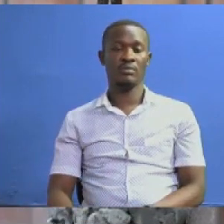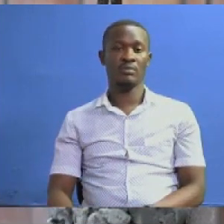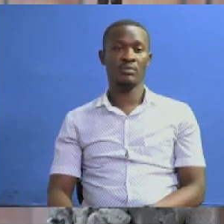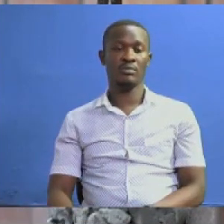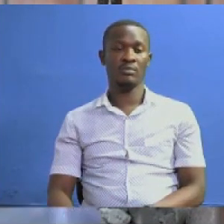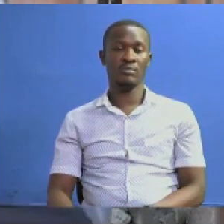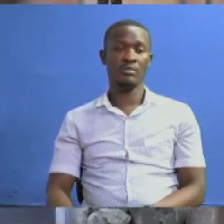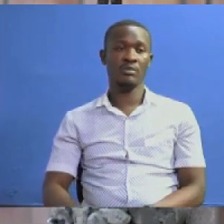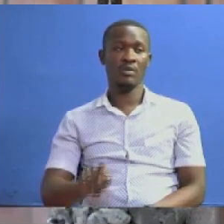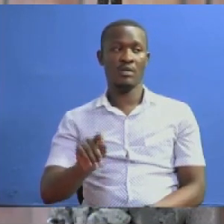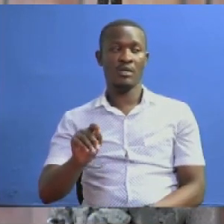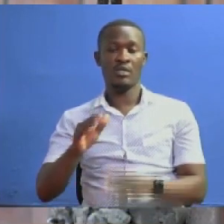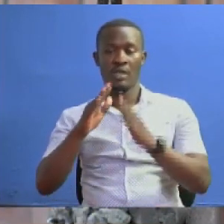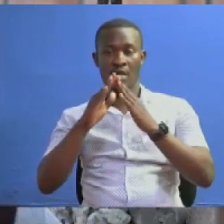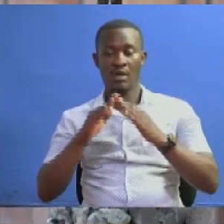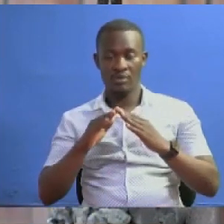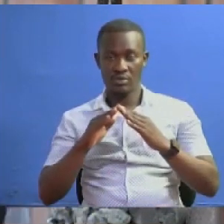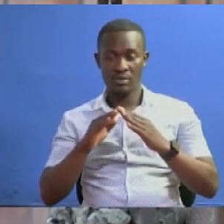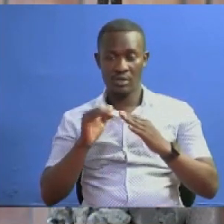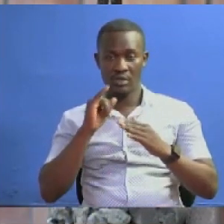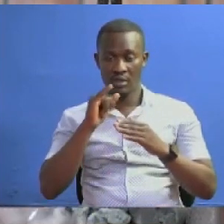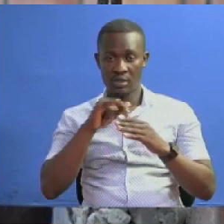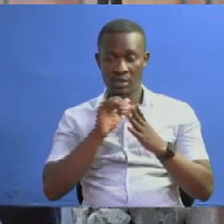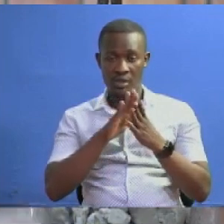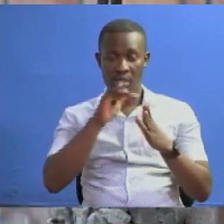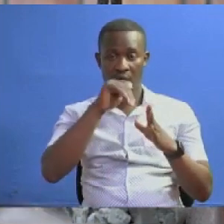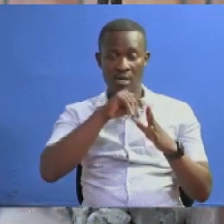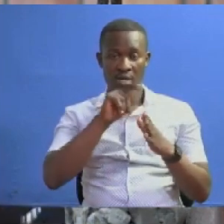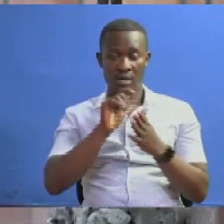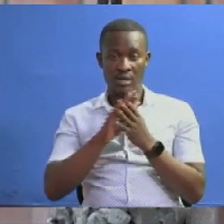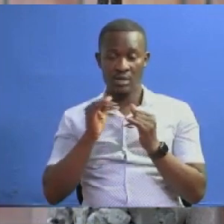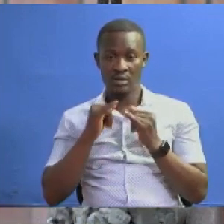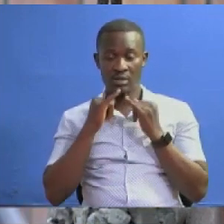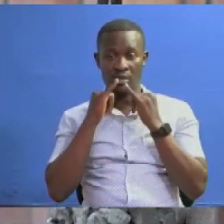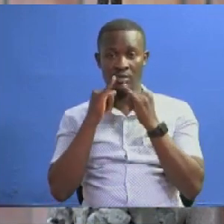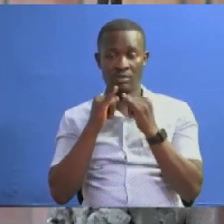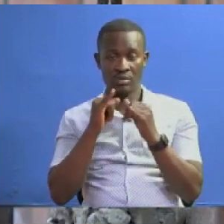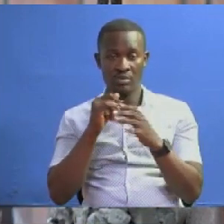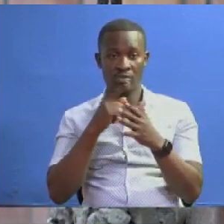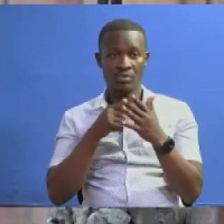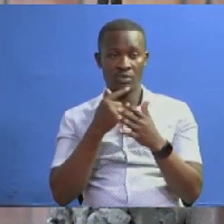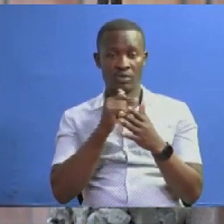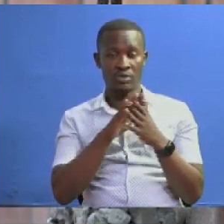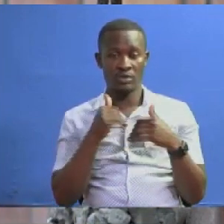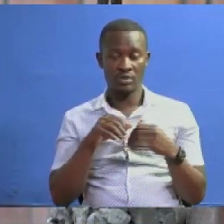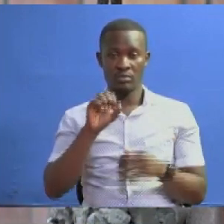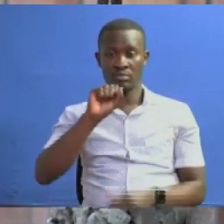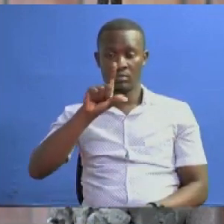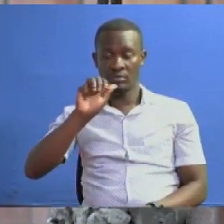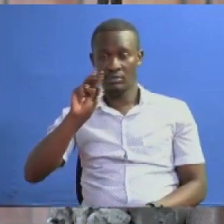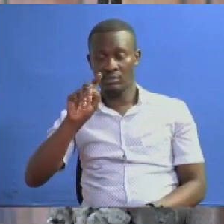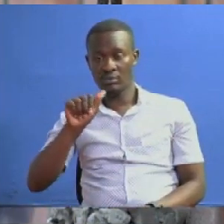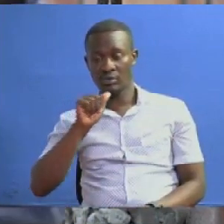The house is on site in the informal settlement, or what you call it here, slum. They